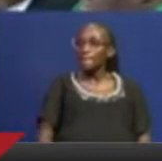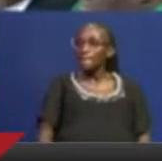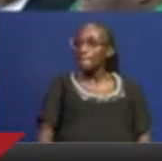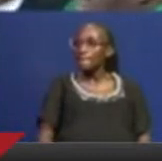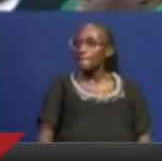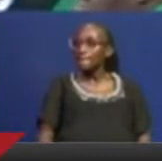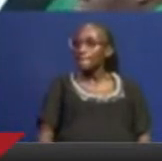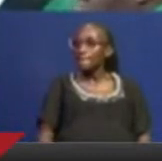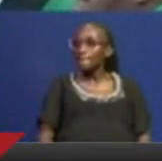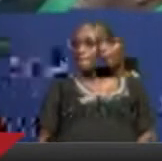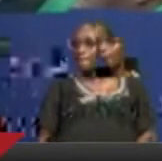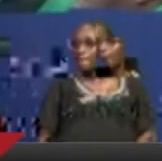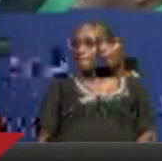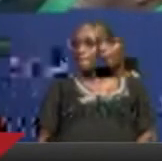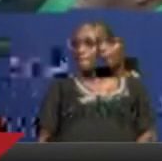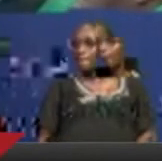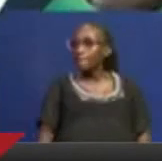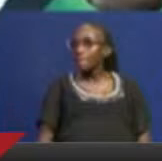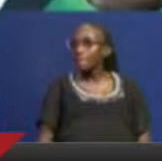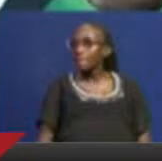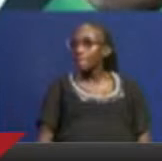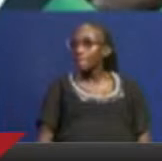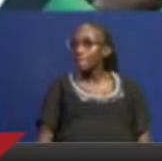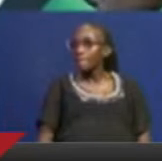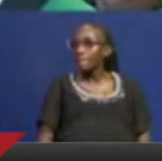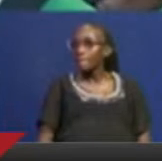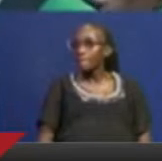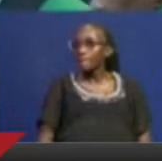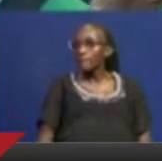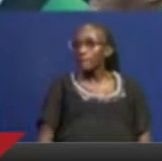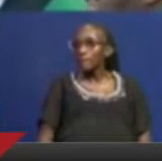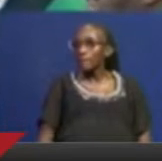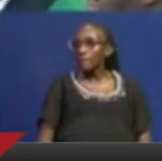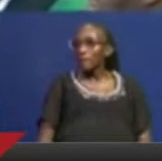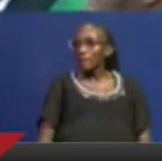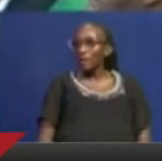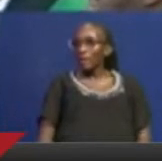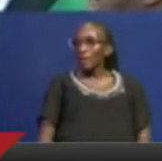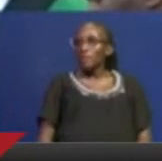Kajiado South Samuel Sakimba.